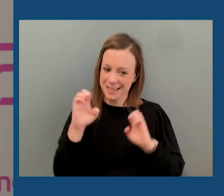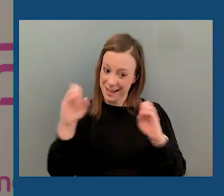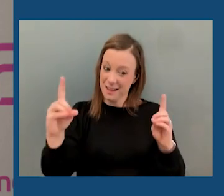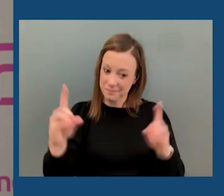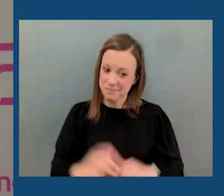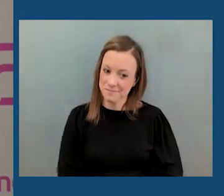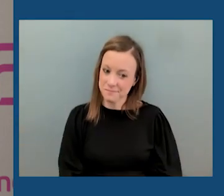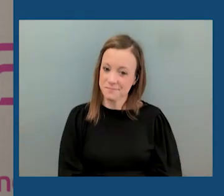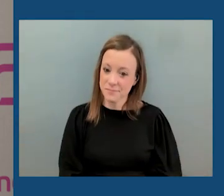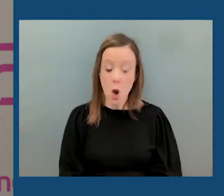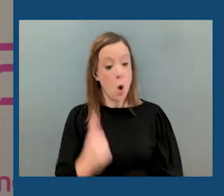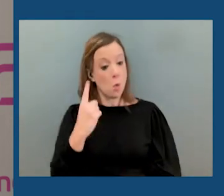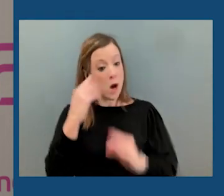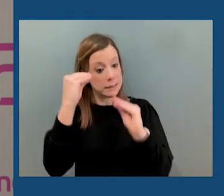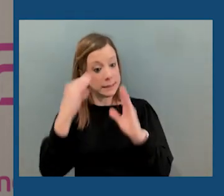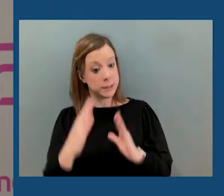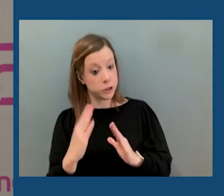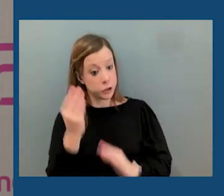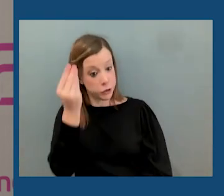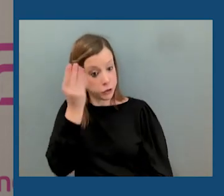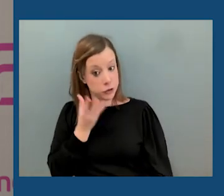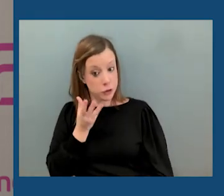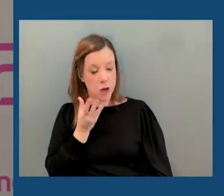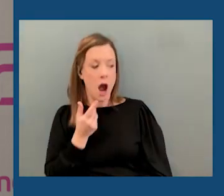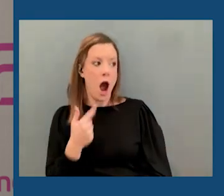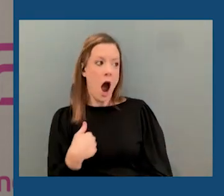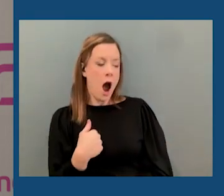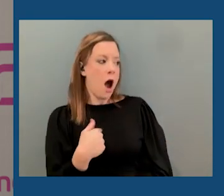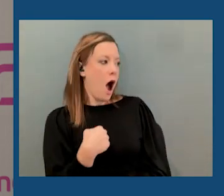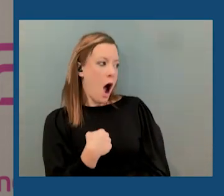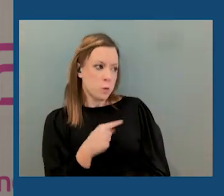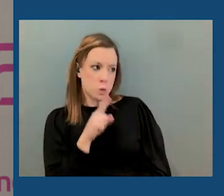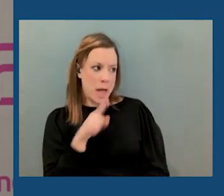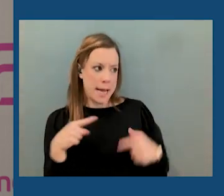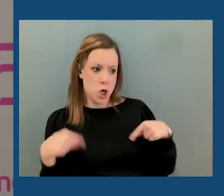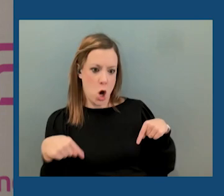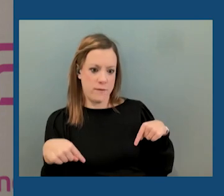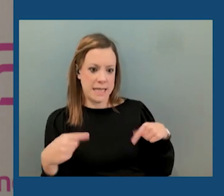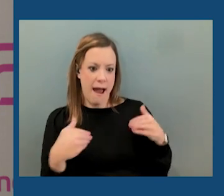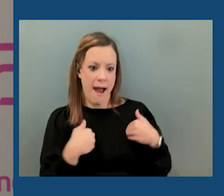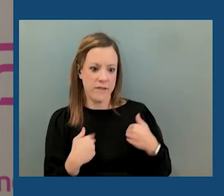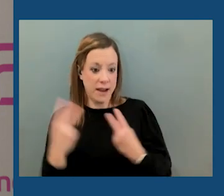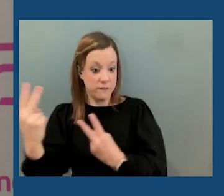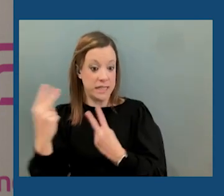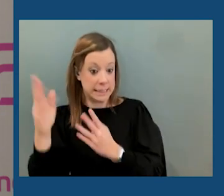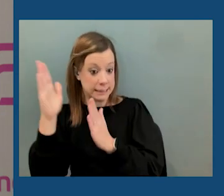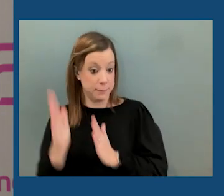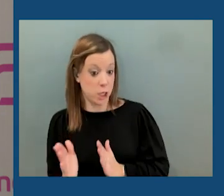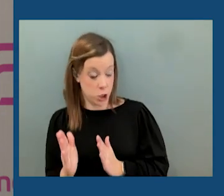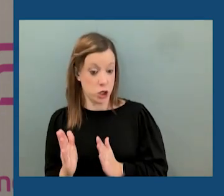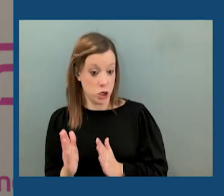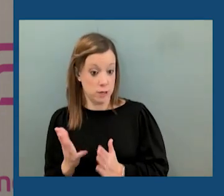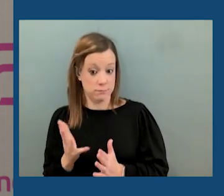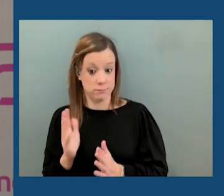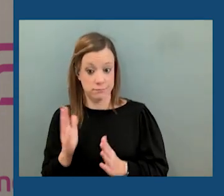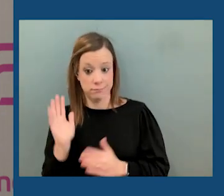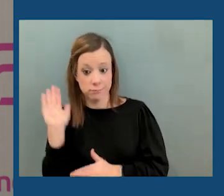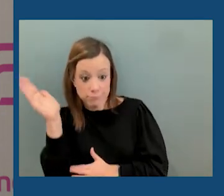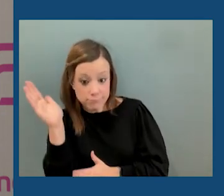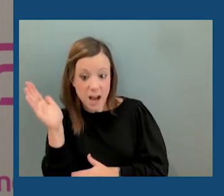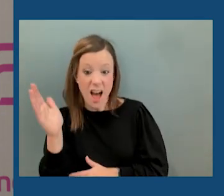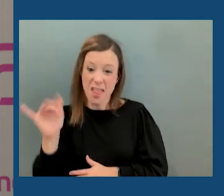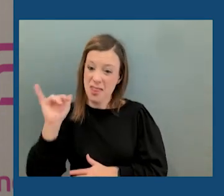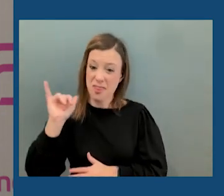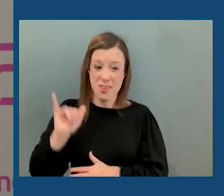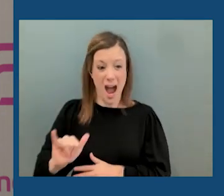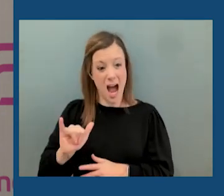One teacher told us, "I was really nervous about having a guest speaker come in for this topic with my students, but this has blown away my